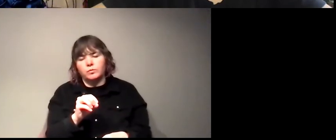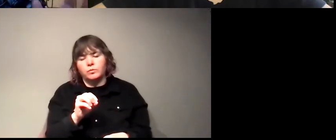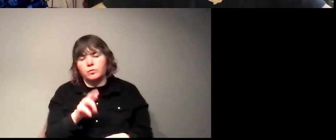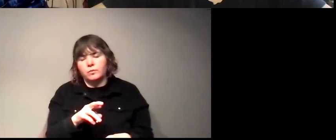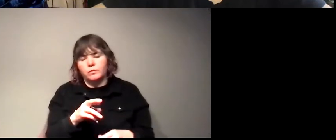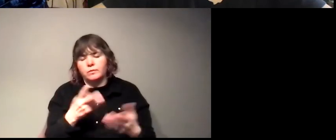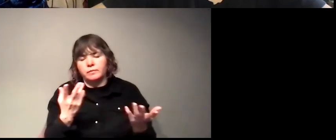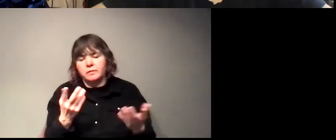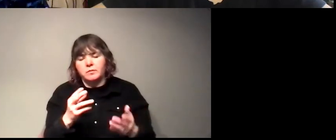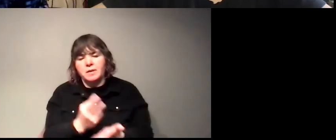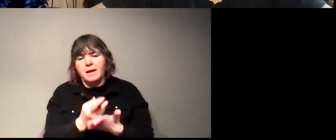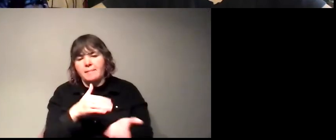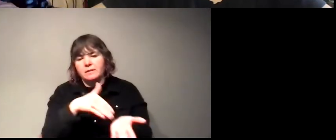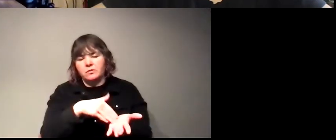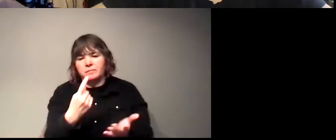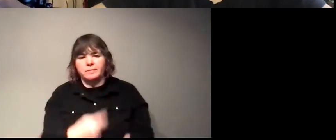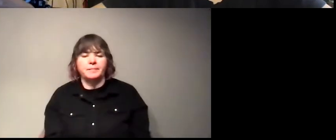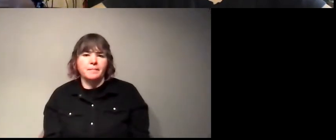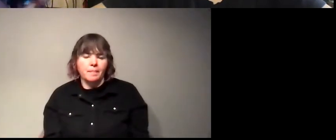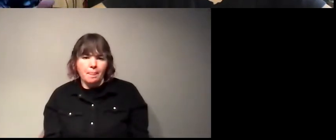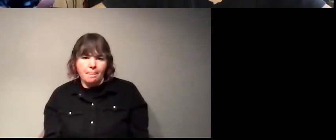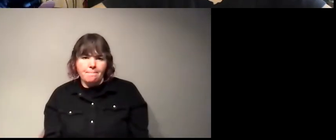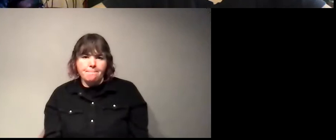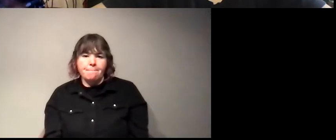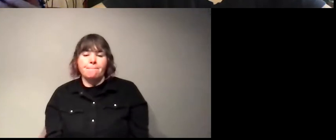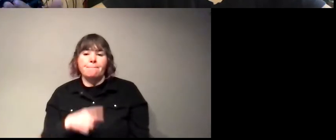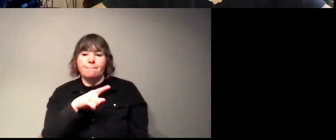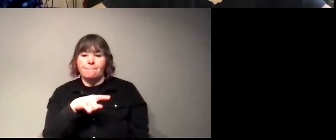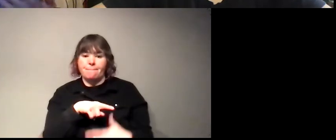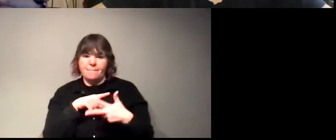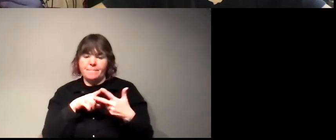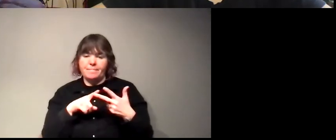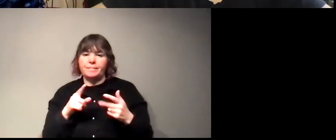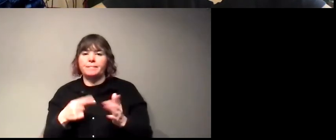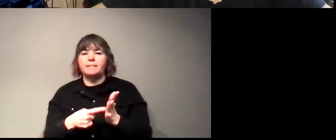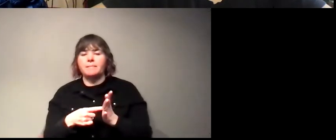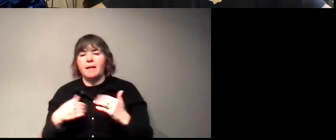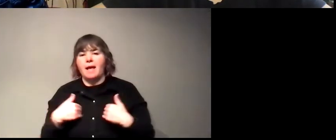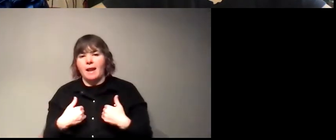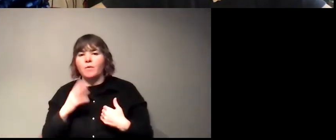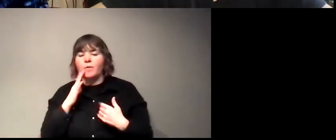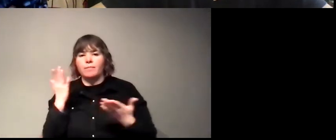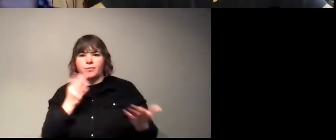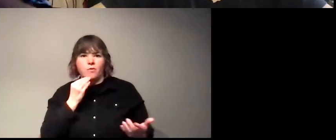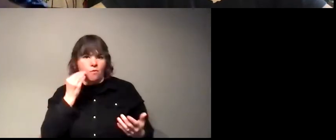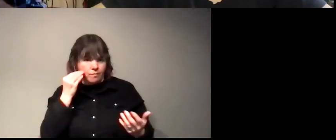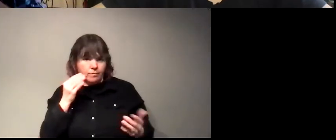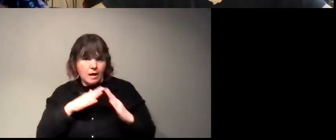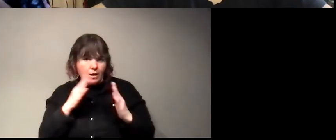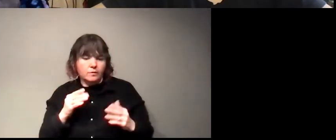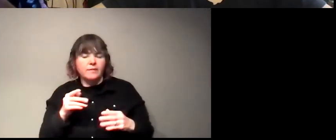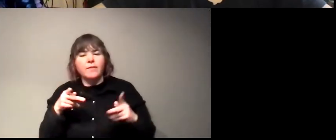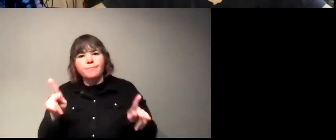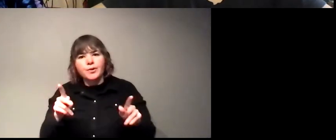or anything like that. So in those cases, sometimes the animal does go back to our house if we have the